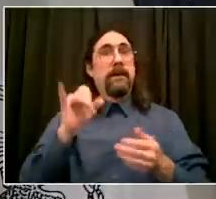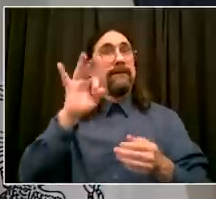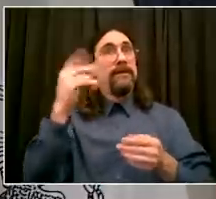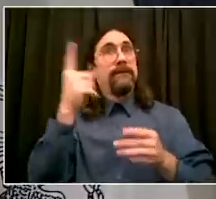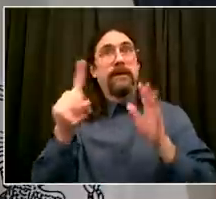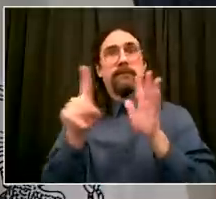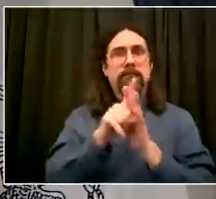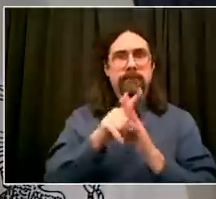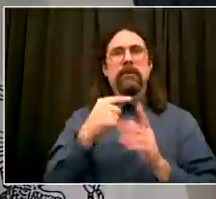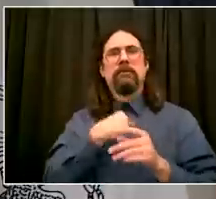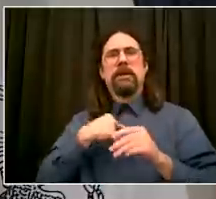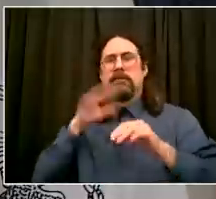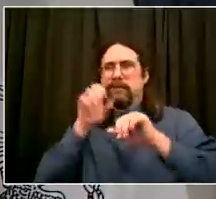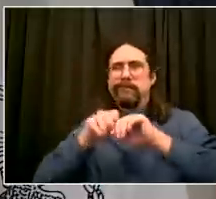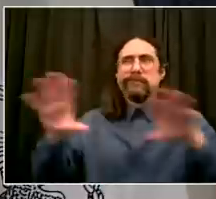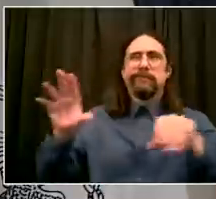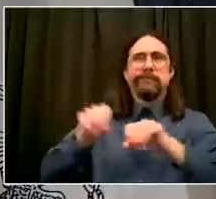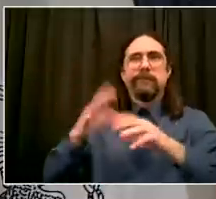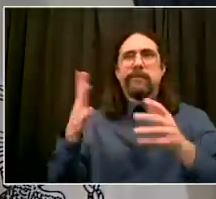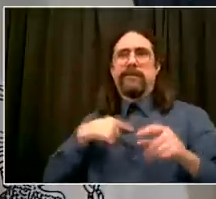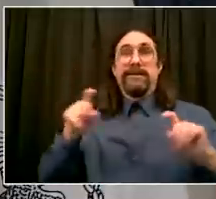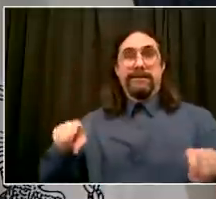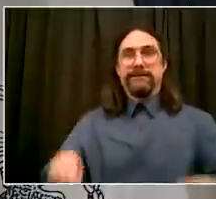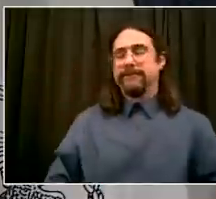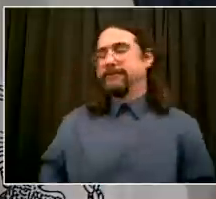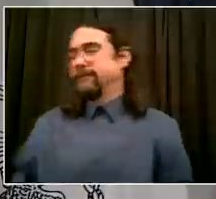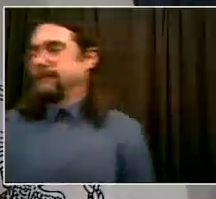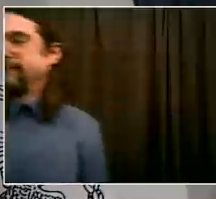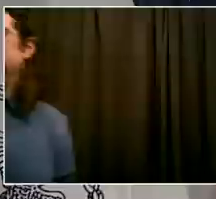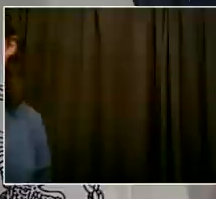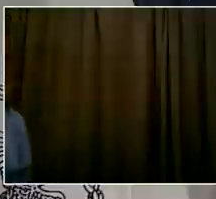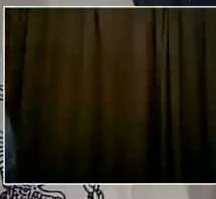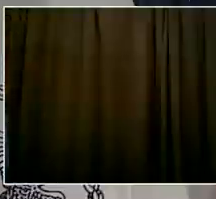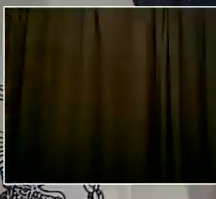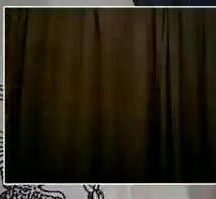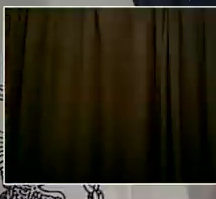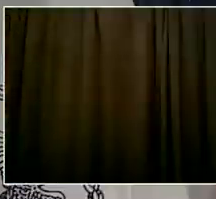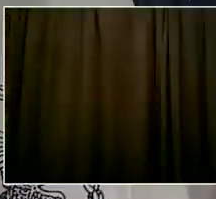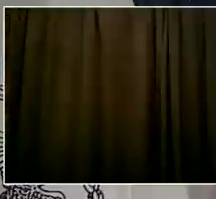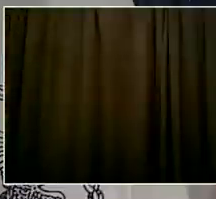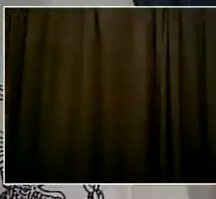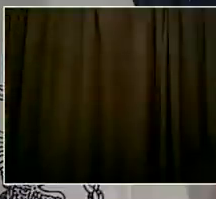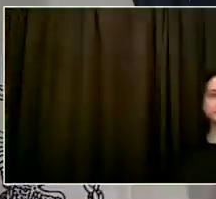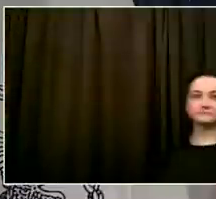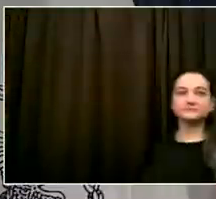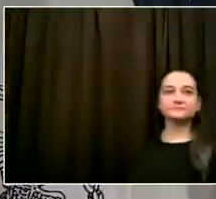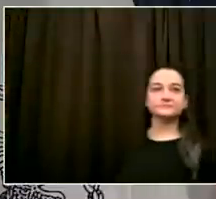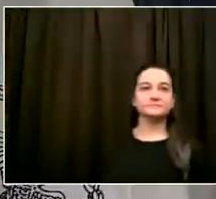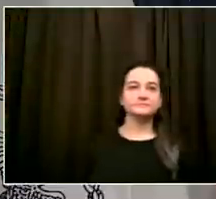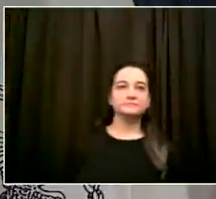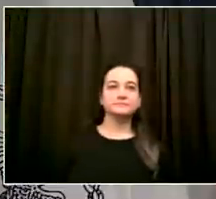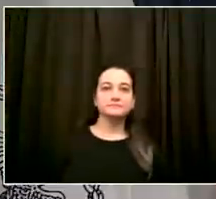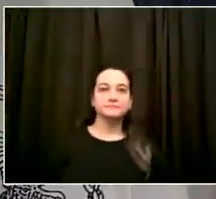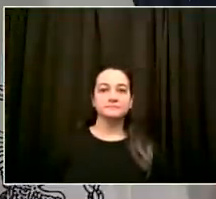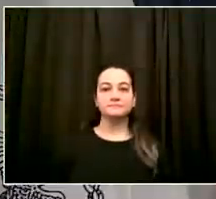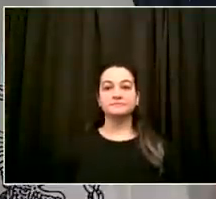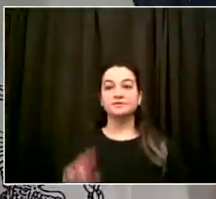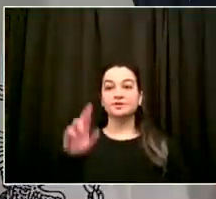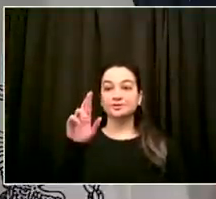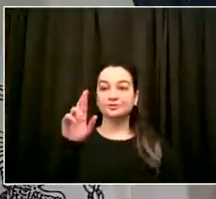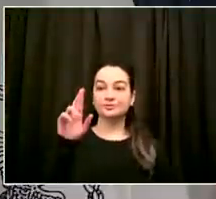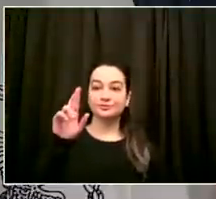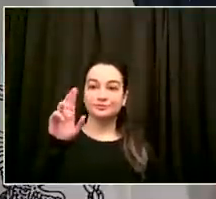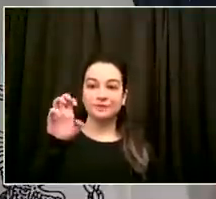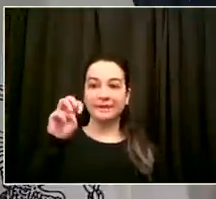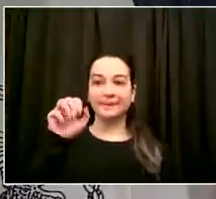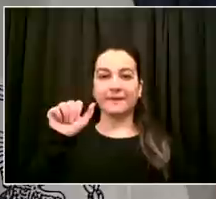Hey, Mr. Mayor, how are you? Good, Rima. How you doing? Good. I'm doing well. So my first question is about vaccines. Now that they're